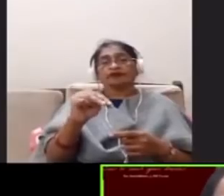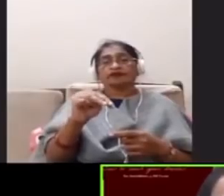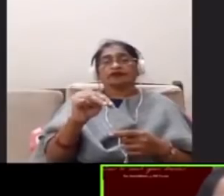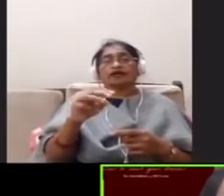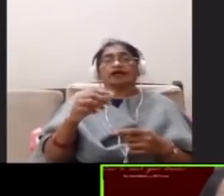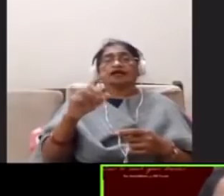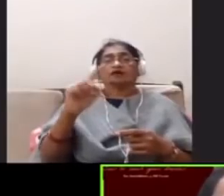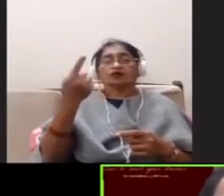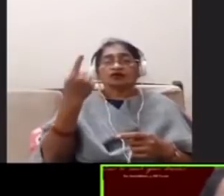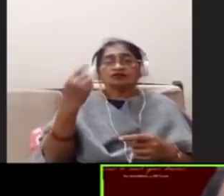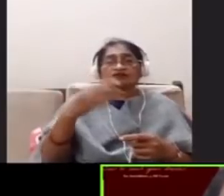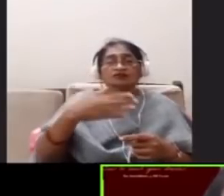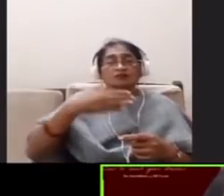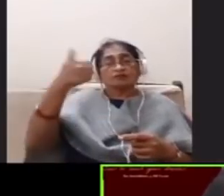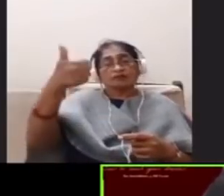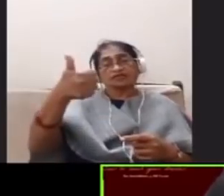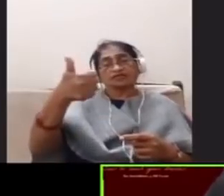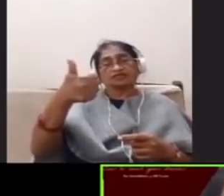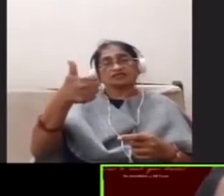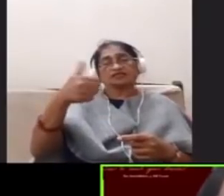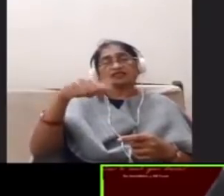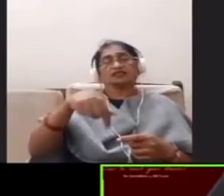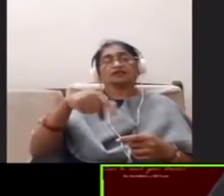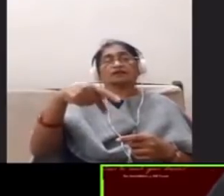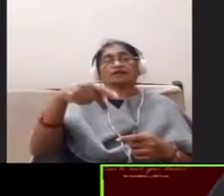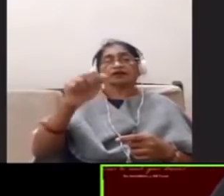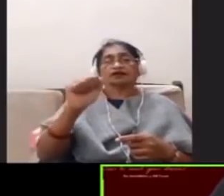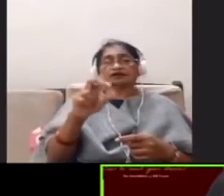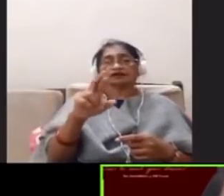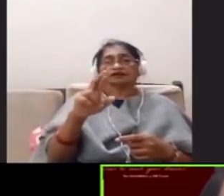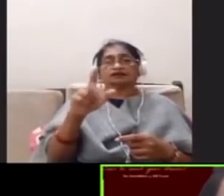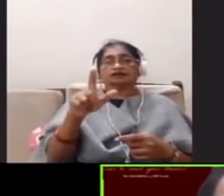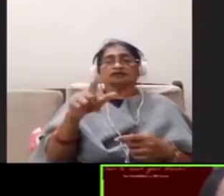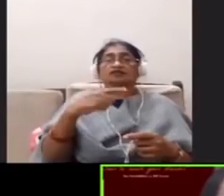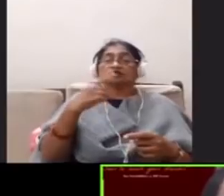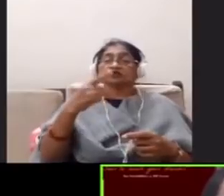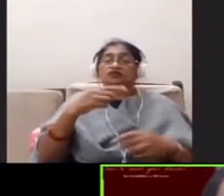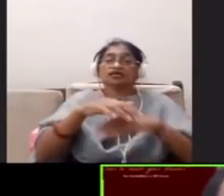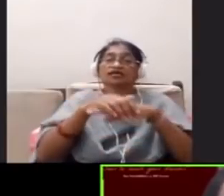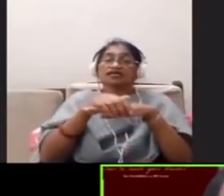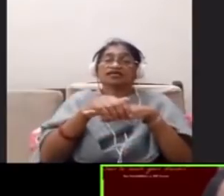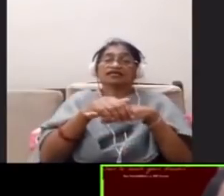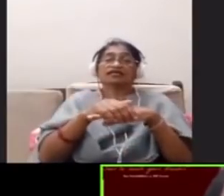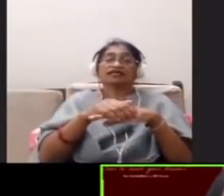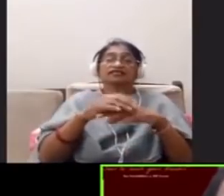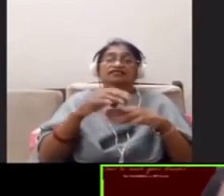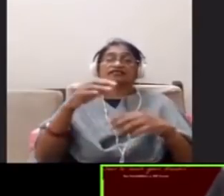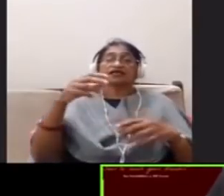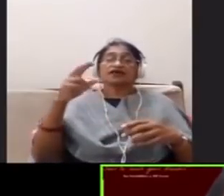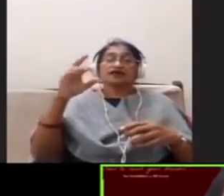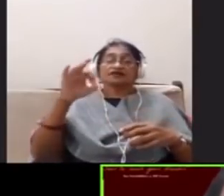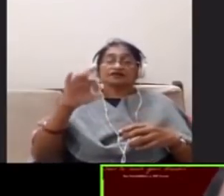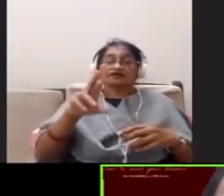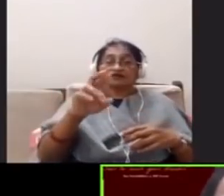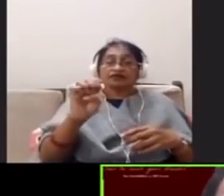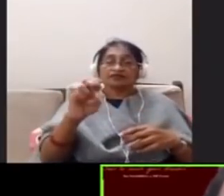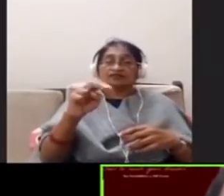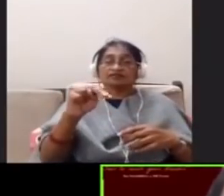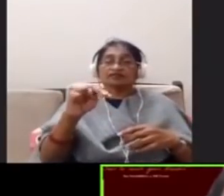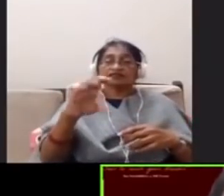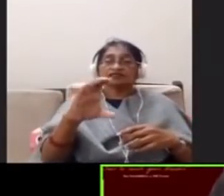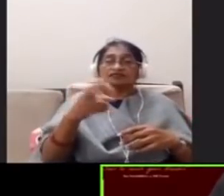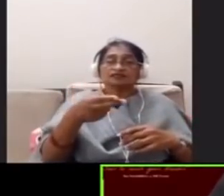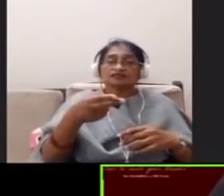of the best performing members of parliament. He is fluent in English, French, Swahili, Kikuyu, and is an author of the book,